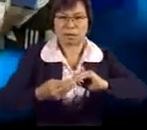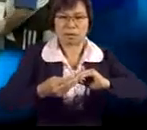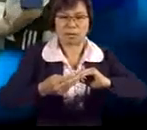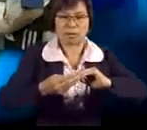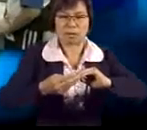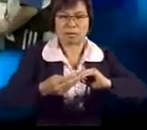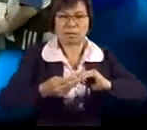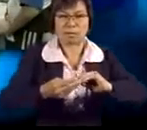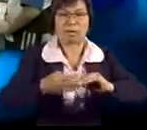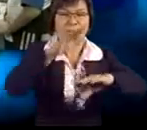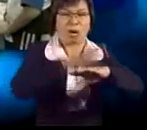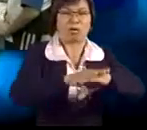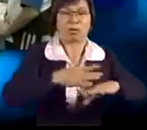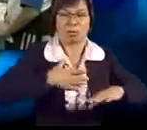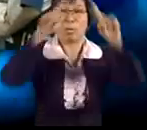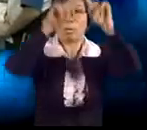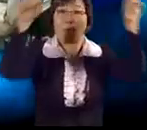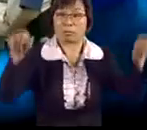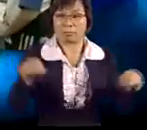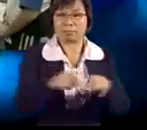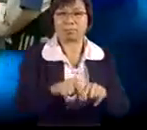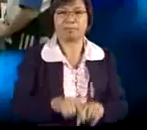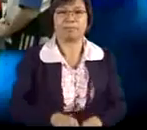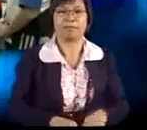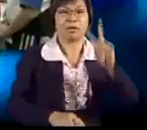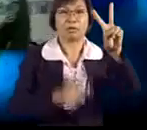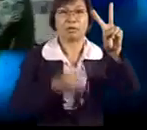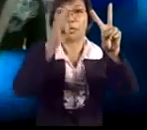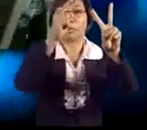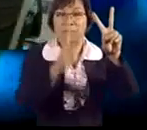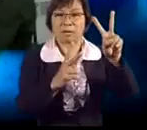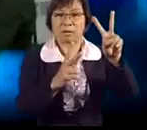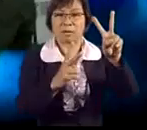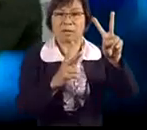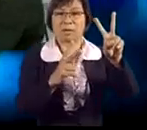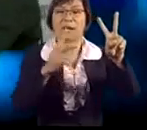Susie, could you please write these mixed numbers on the whiteboard while we read them out? Yeah, sure.